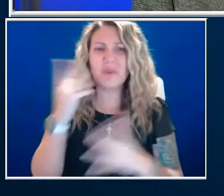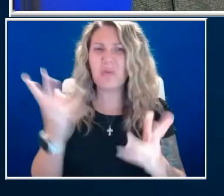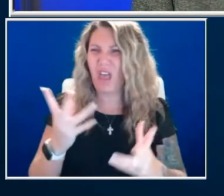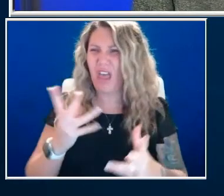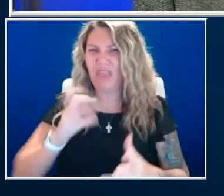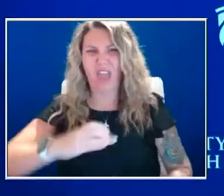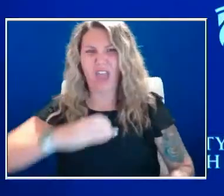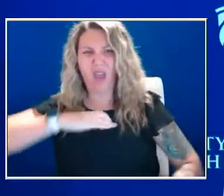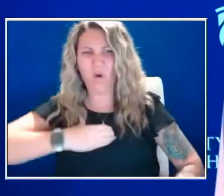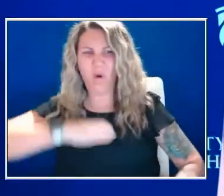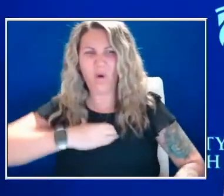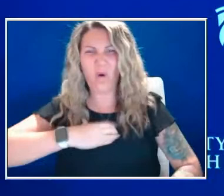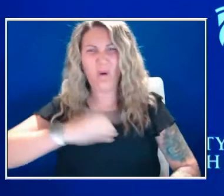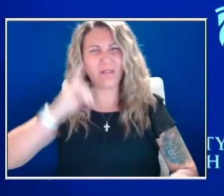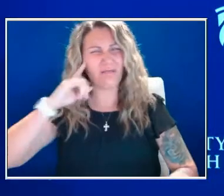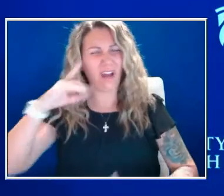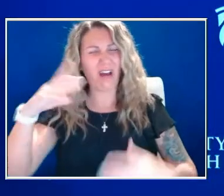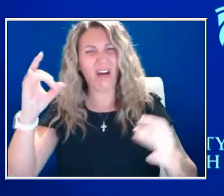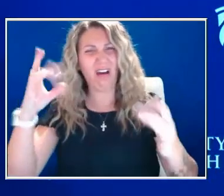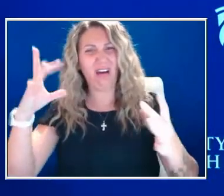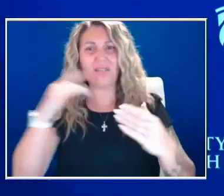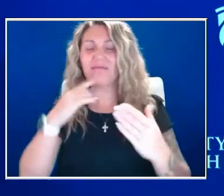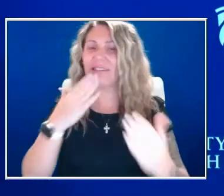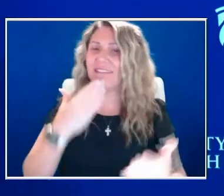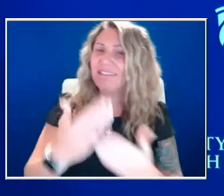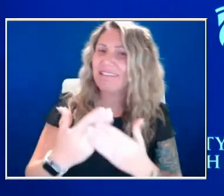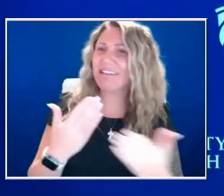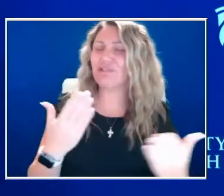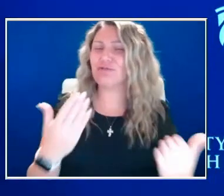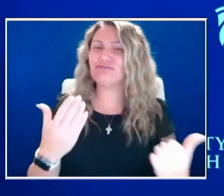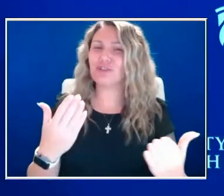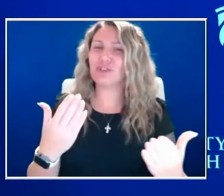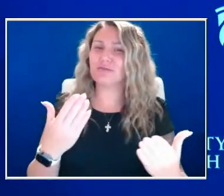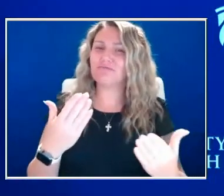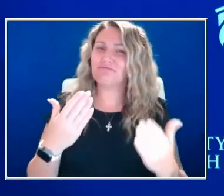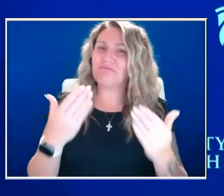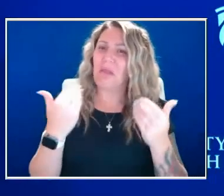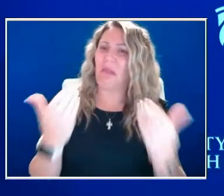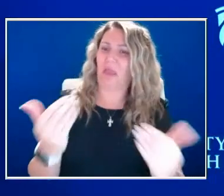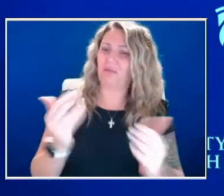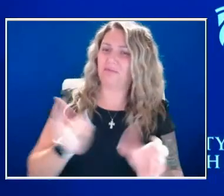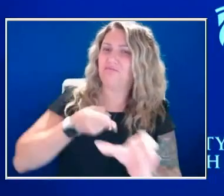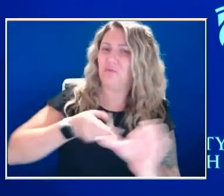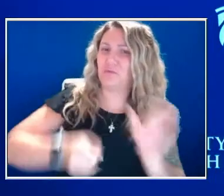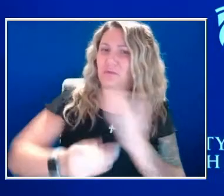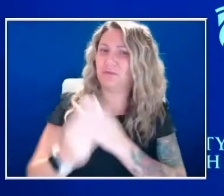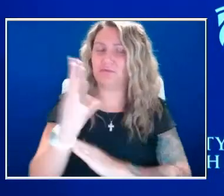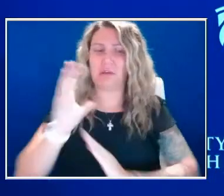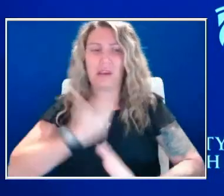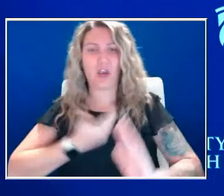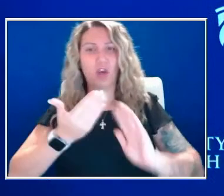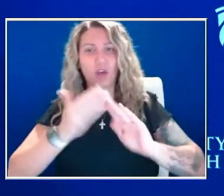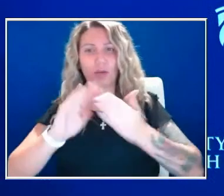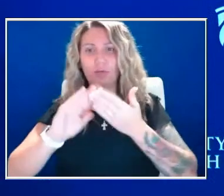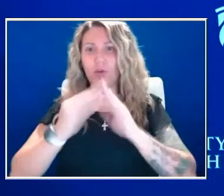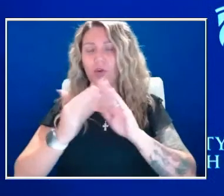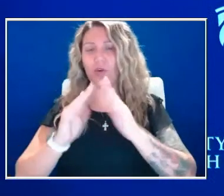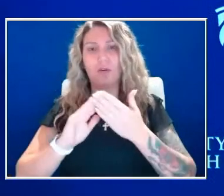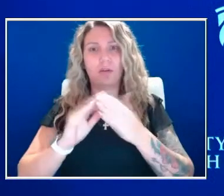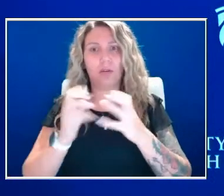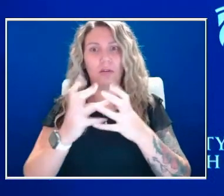Yeah, thank you so much for having me on this morning, Jess. Our community, there's just a great prevalence of children right now with